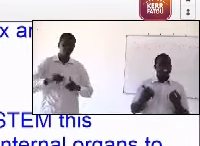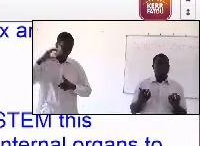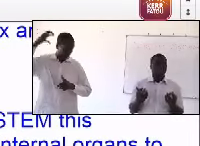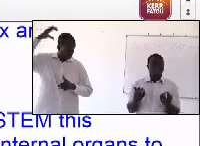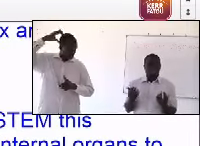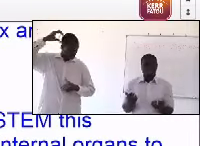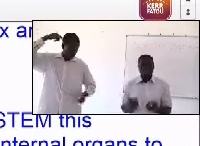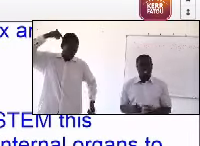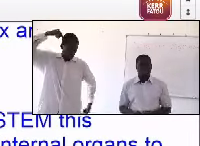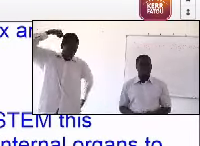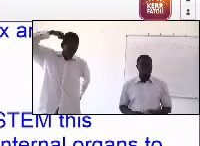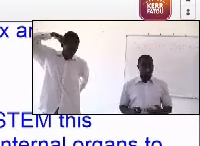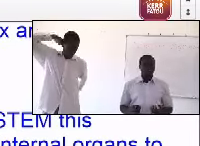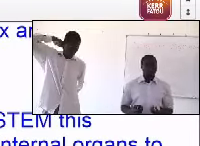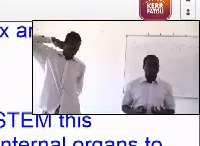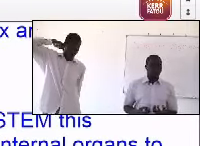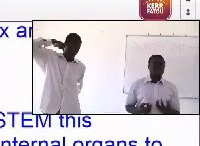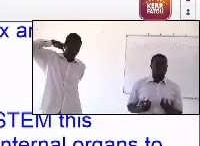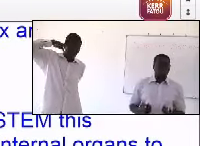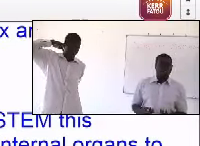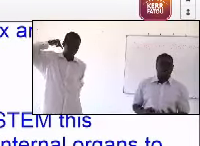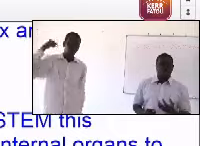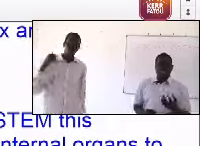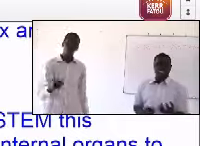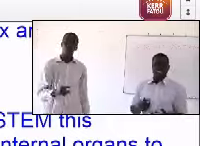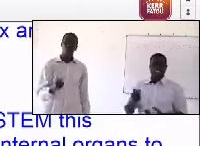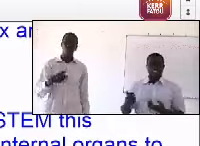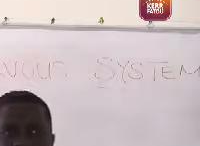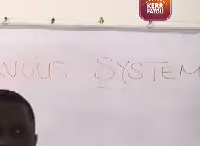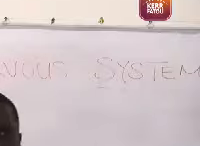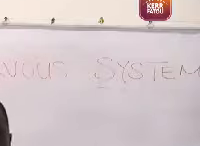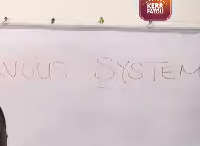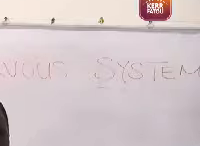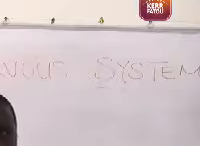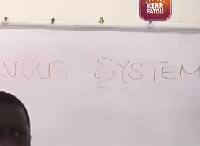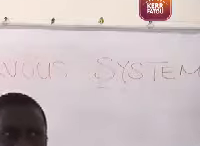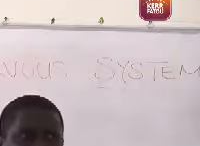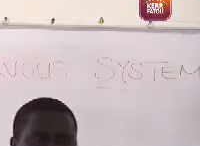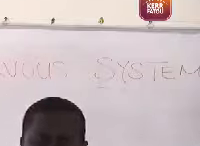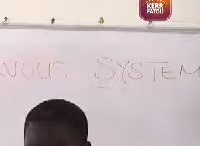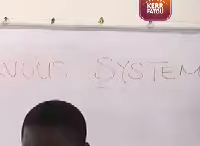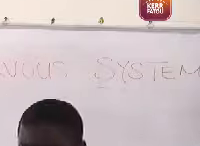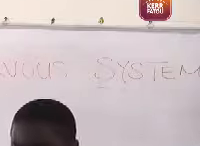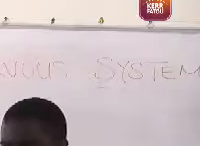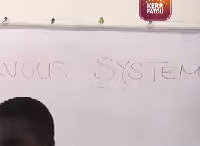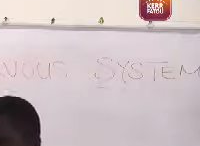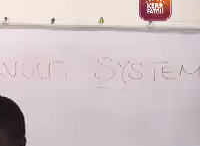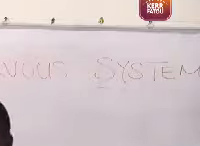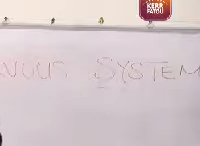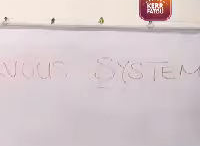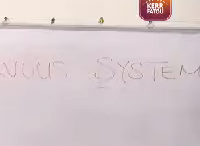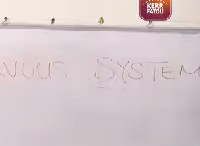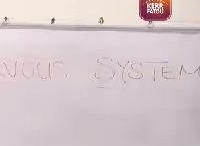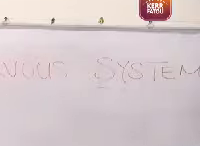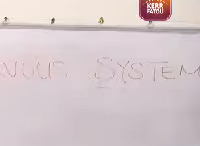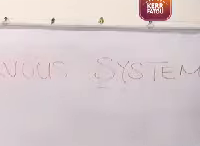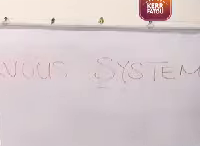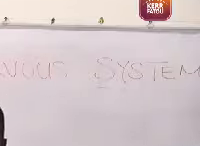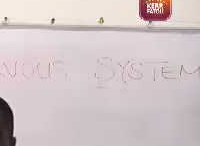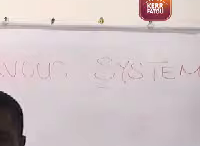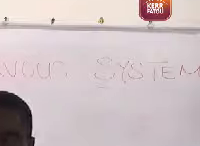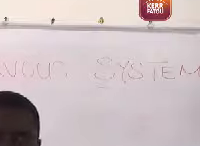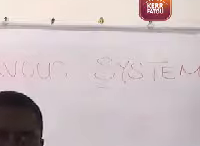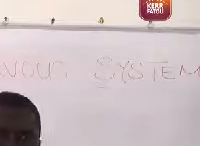tail end of the spinal cord. And this, the parasympathetic nervous system, is the one that's responsible to connect the